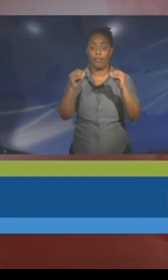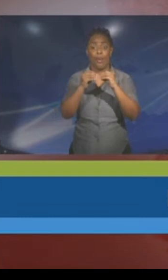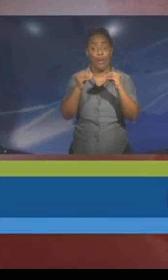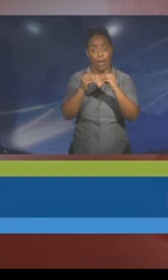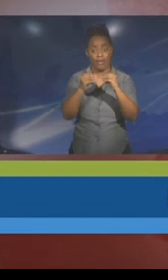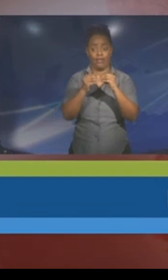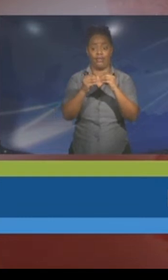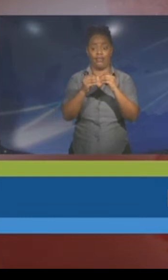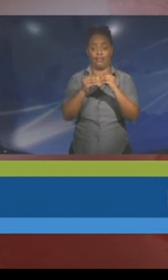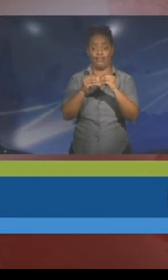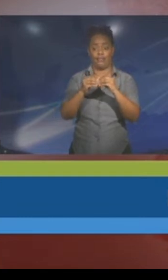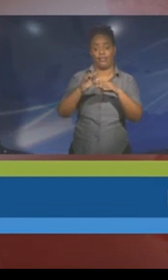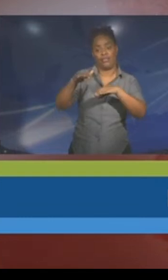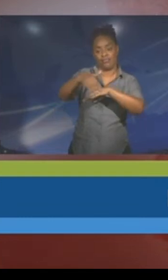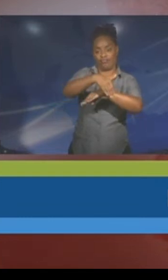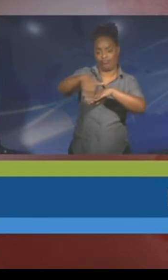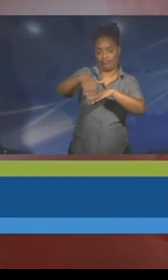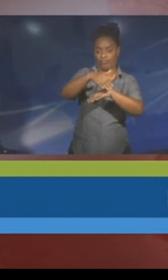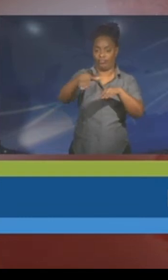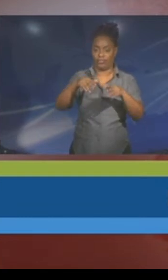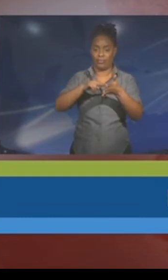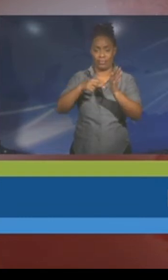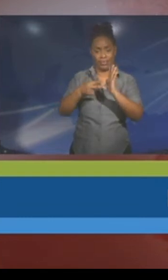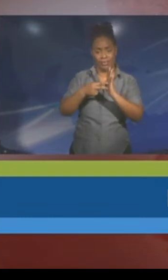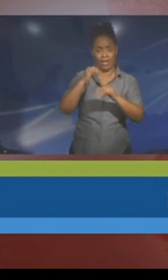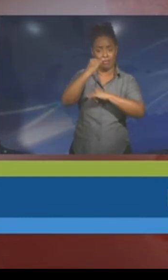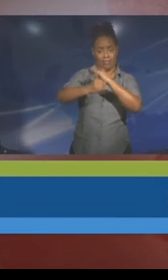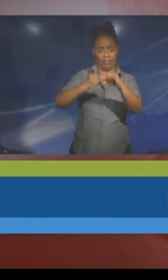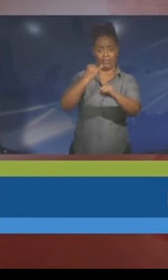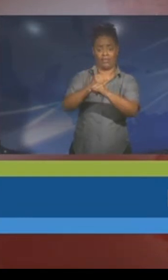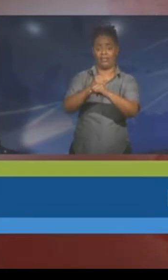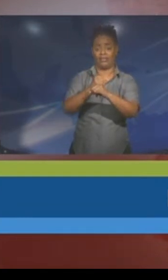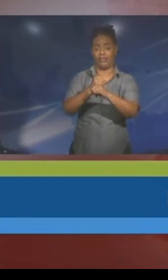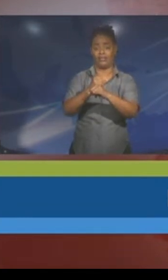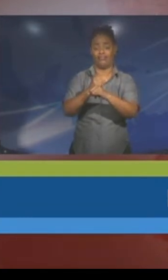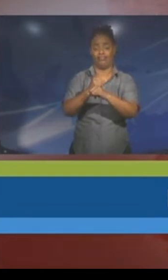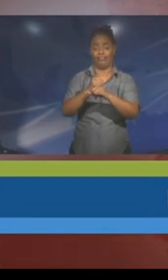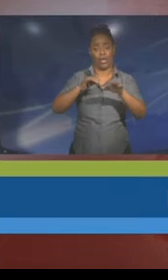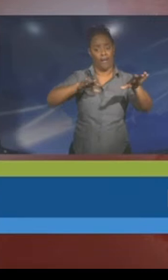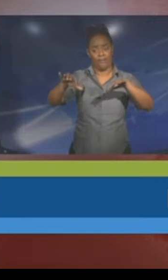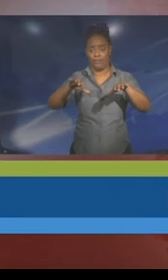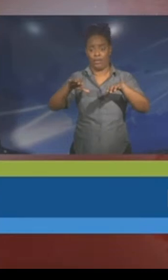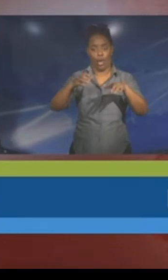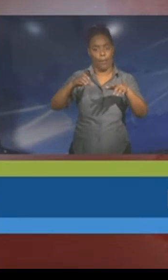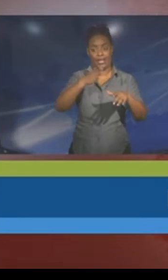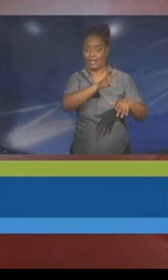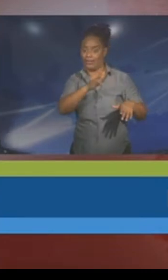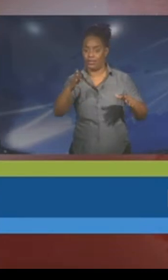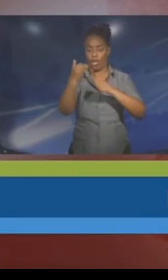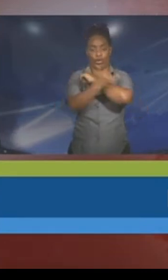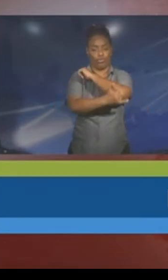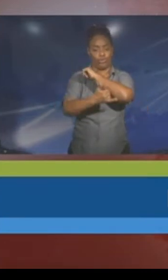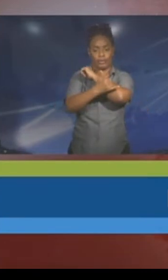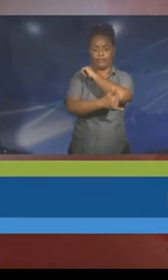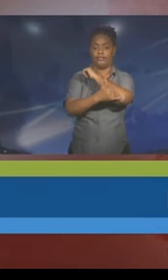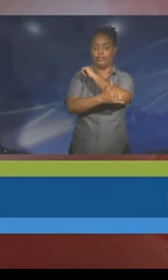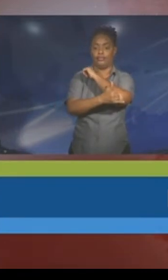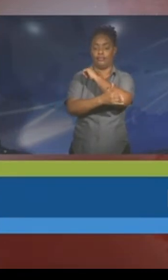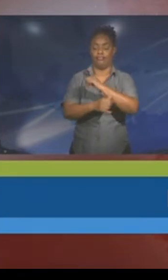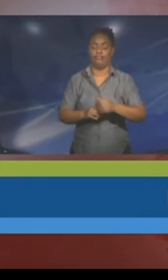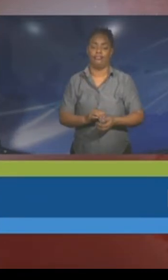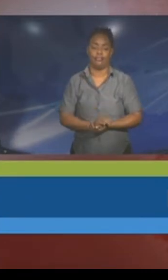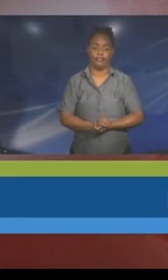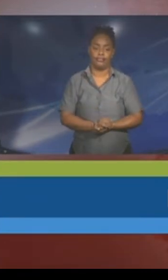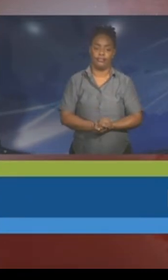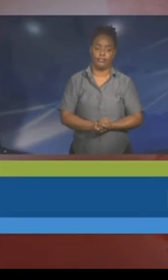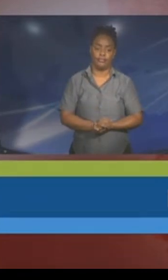national border, may require international immediate action. And if we could go to the other slide, we'll give an update